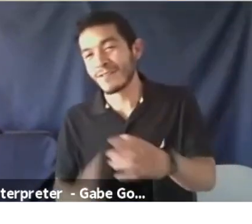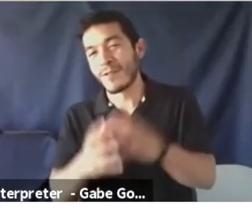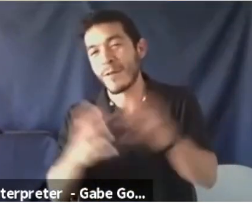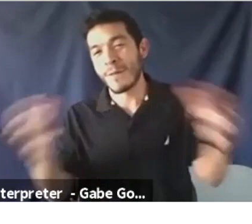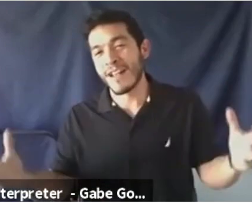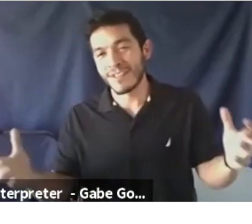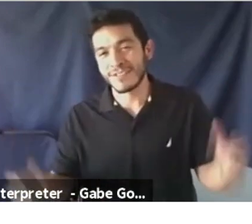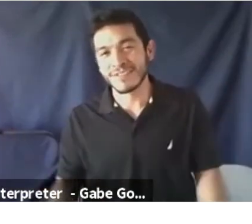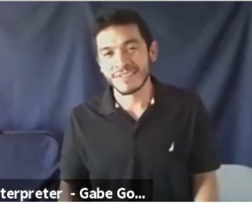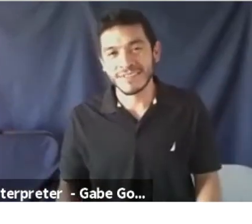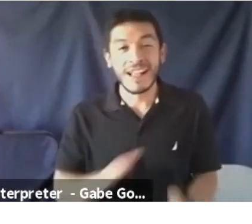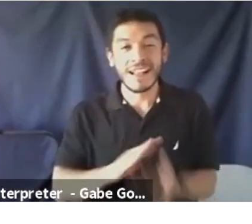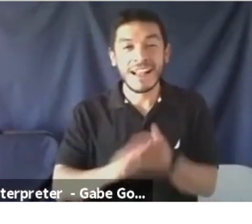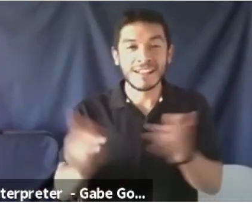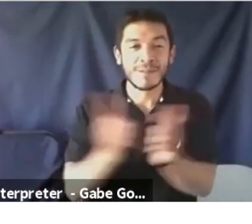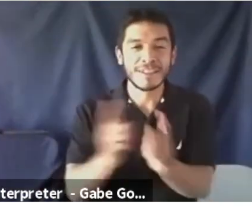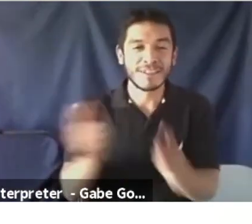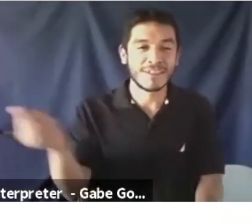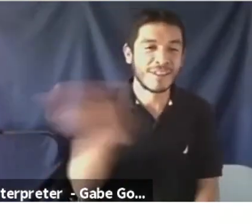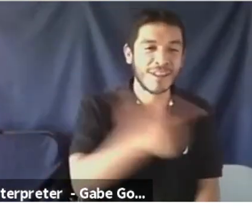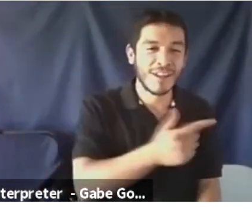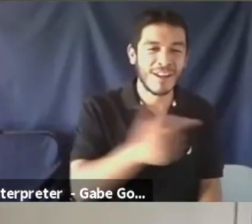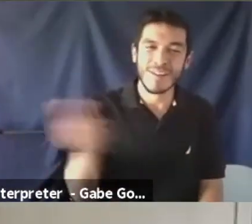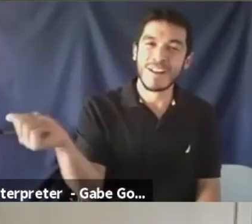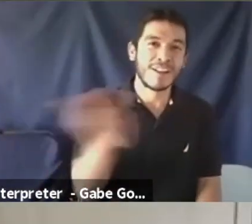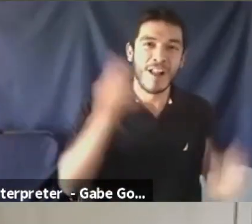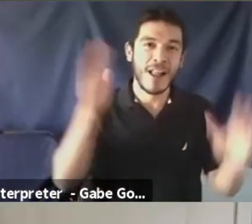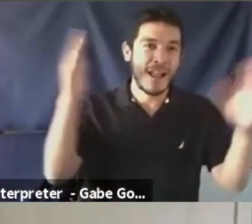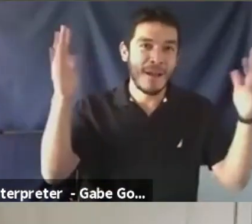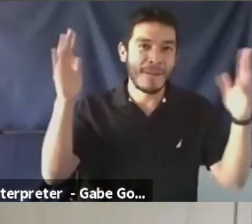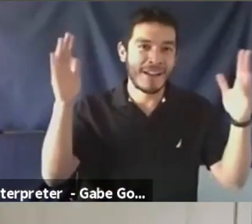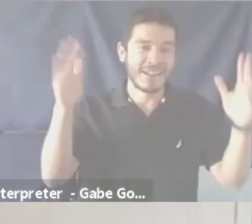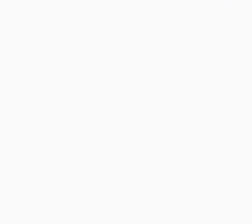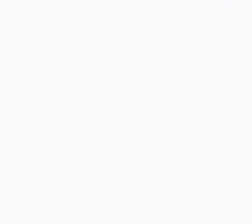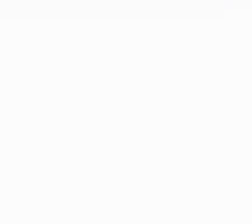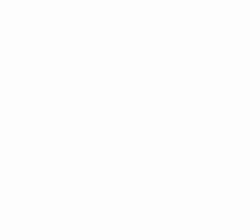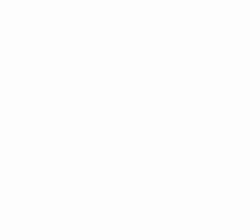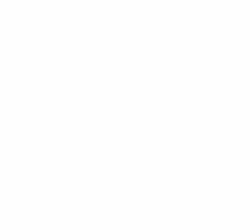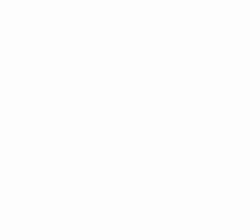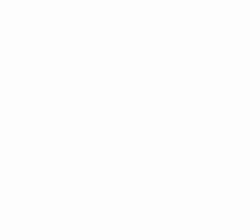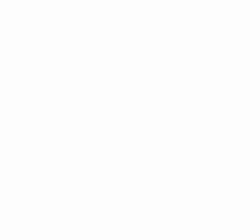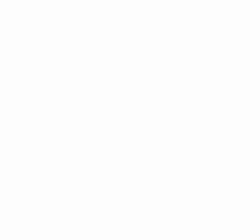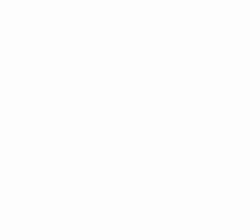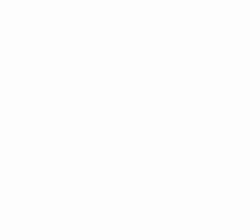me. Yes. Nice to meet y'all. Yes. You guys are amazing, by the way. Amazing. Thank you.